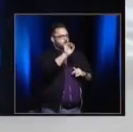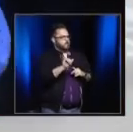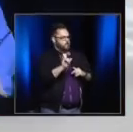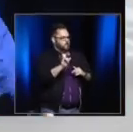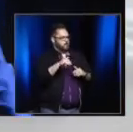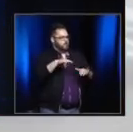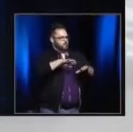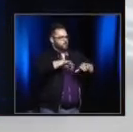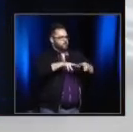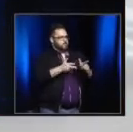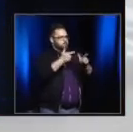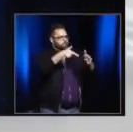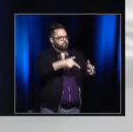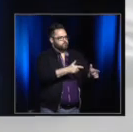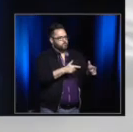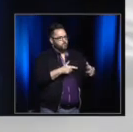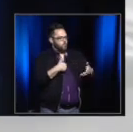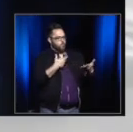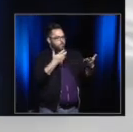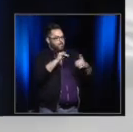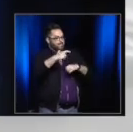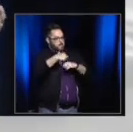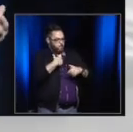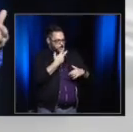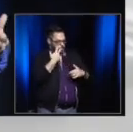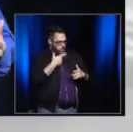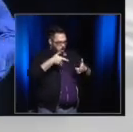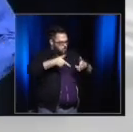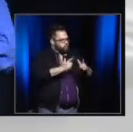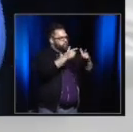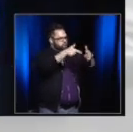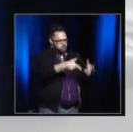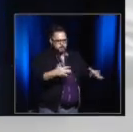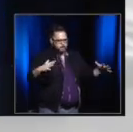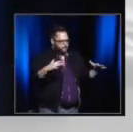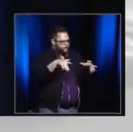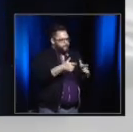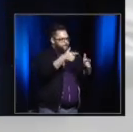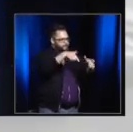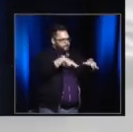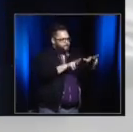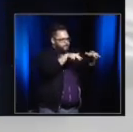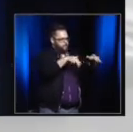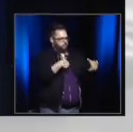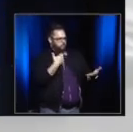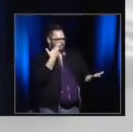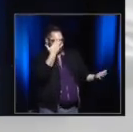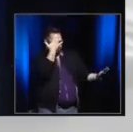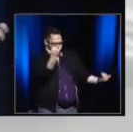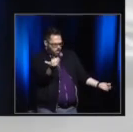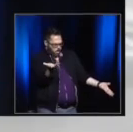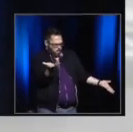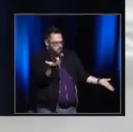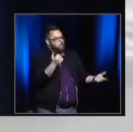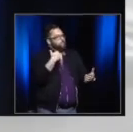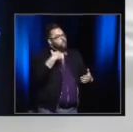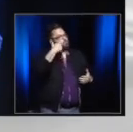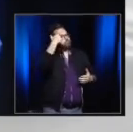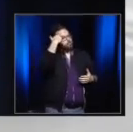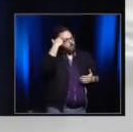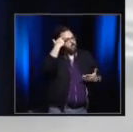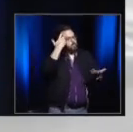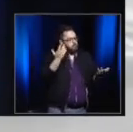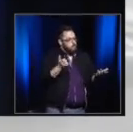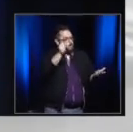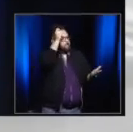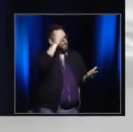So we didn't know what these associations were about. And it's a real puzzle, because if males are simply competing for access to estrus females, they